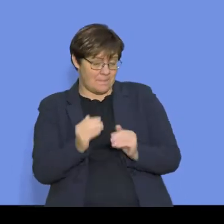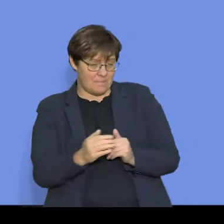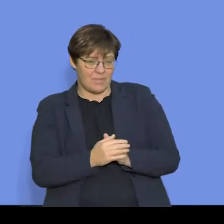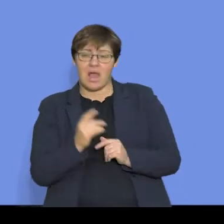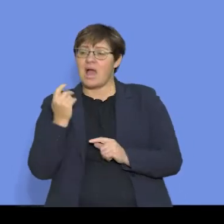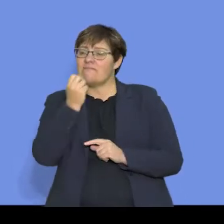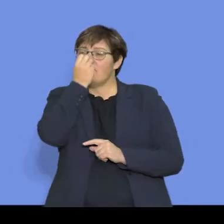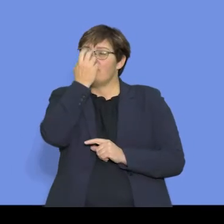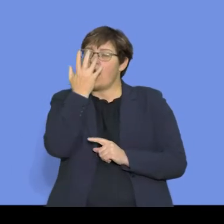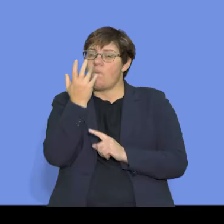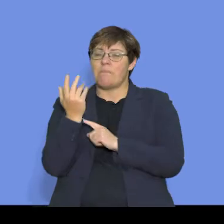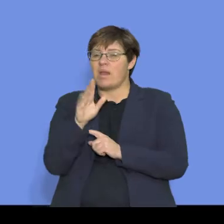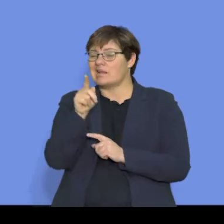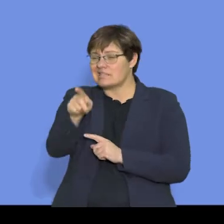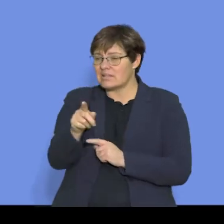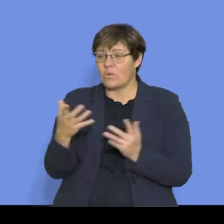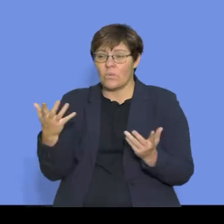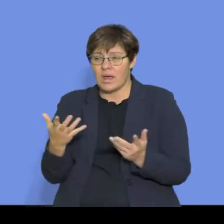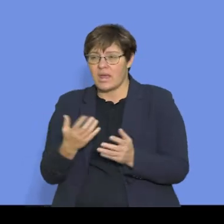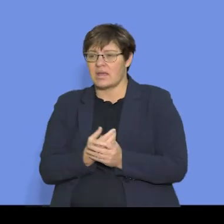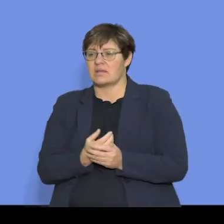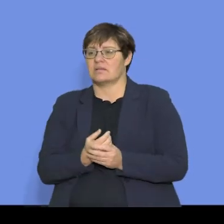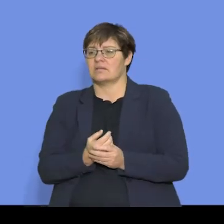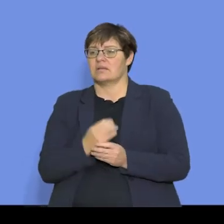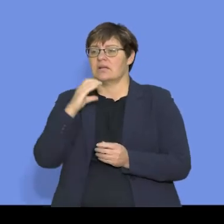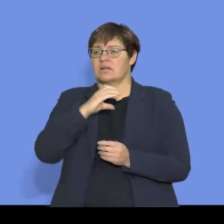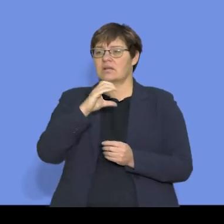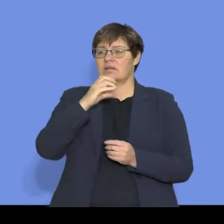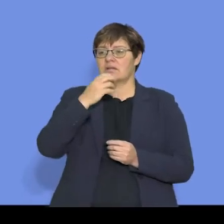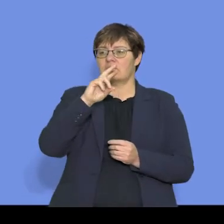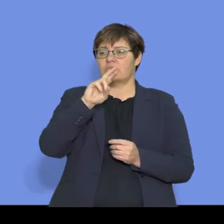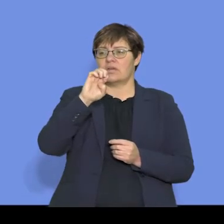You would look here, and that would be in the Cretaceous period.